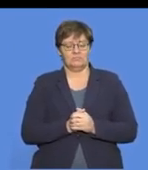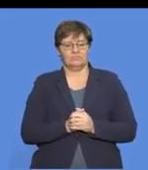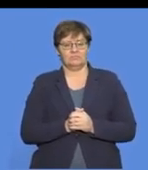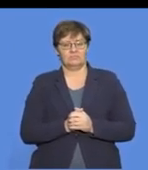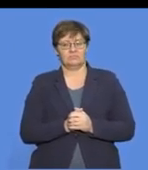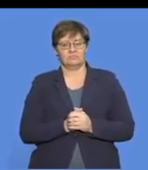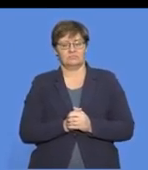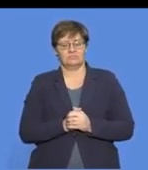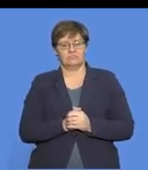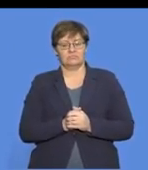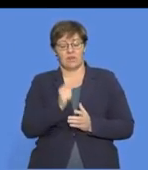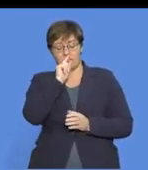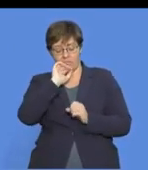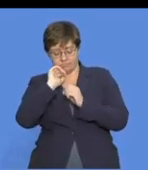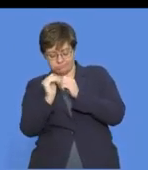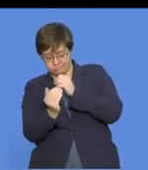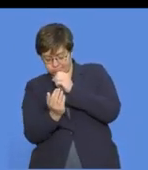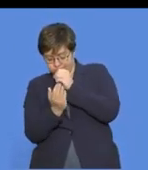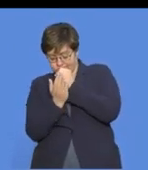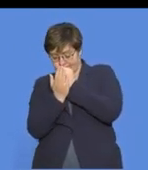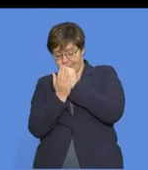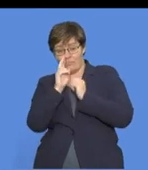If we look under a microscope,